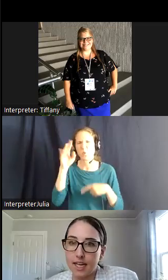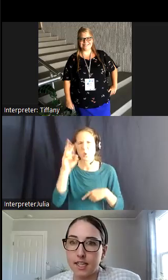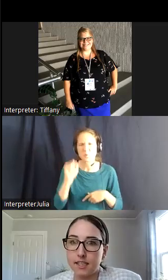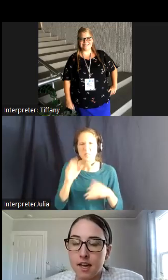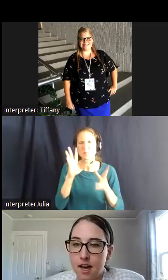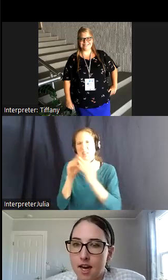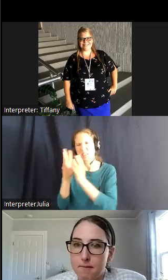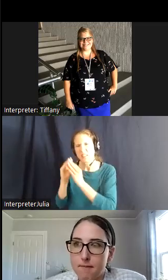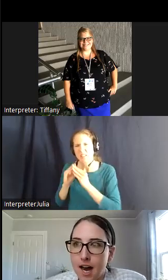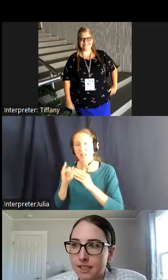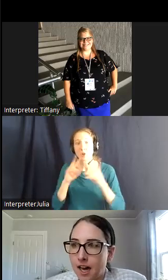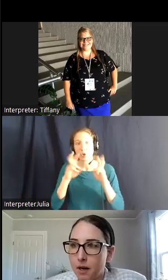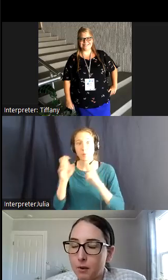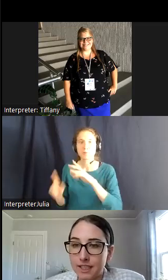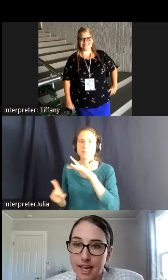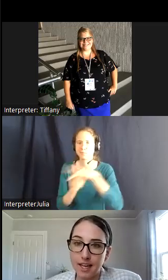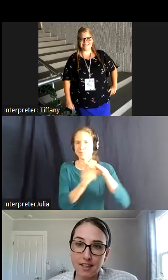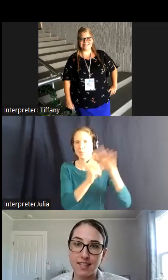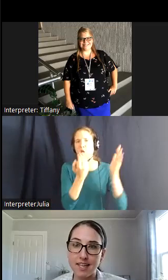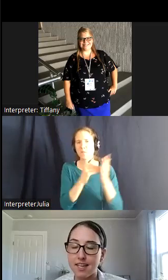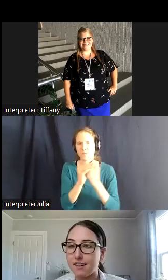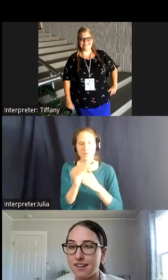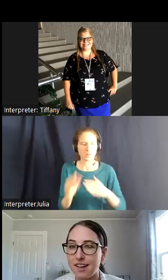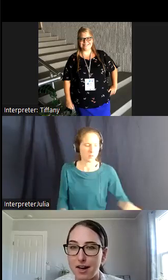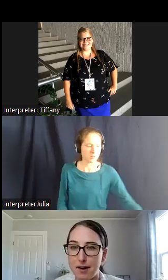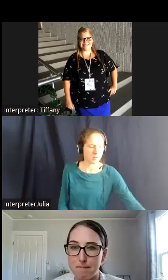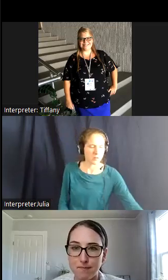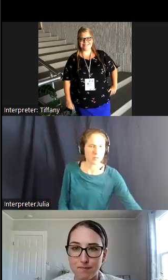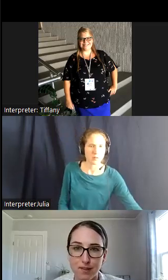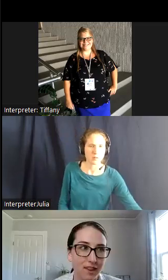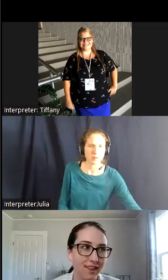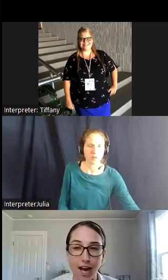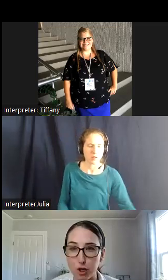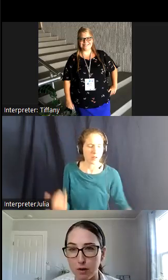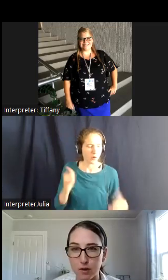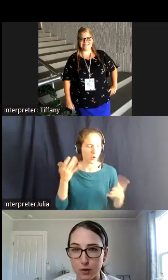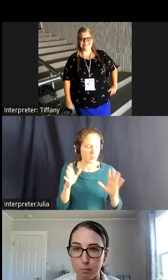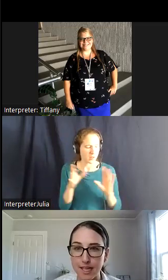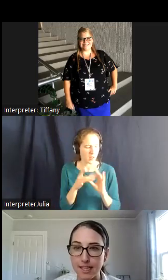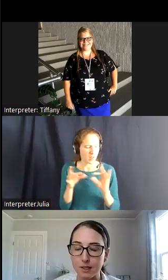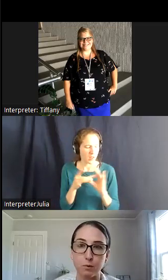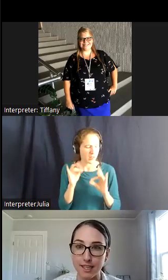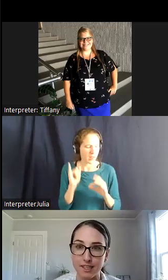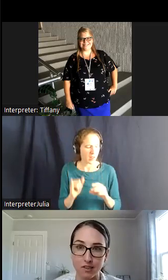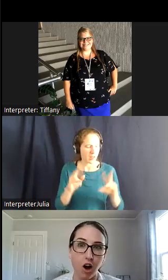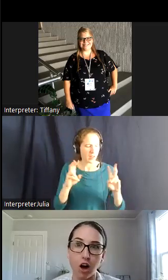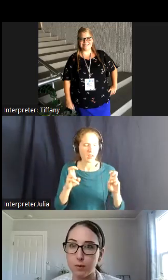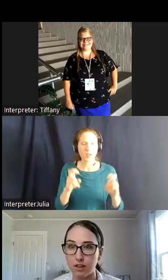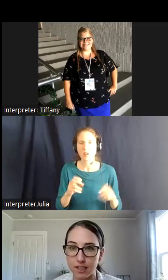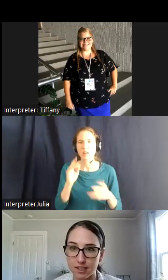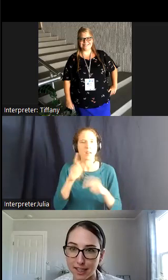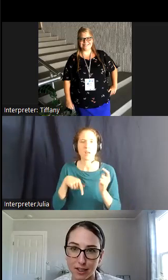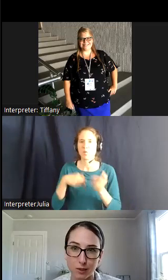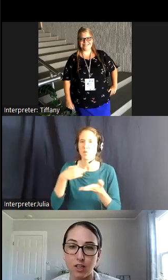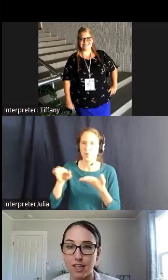lot. And as I was saying, the that no refusal piece was written into law.